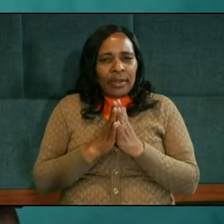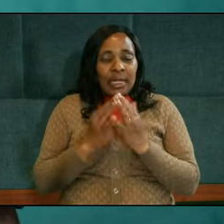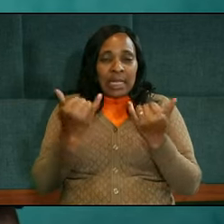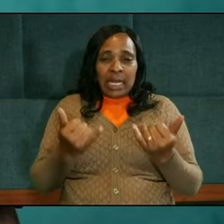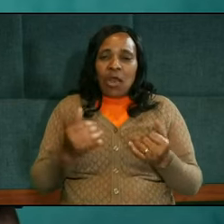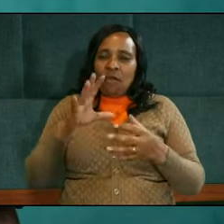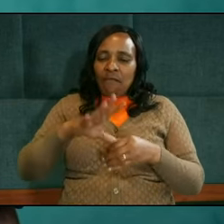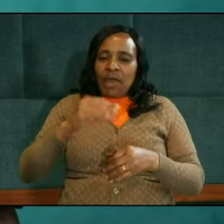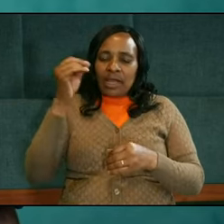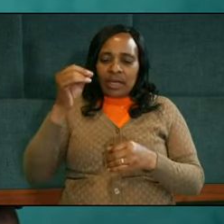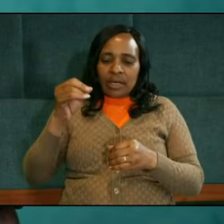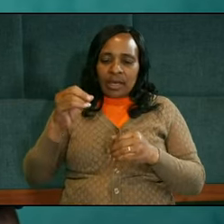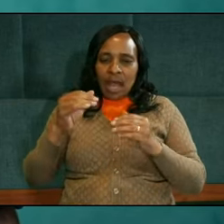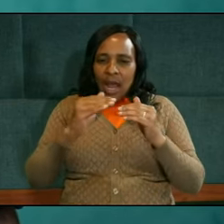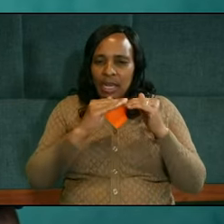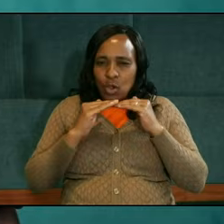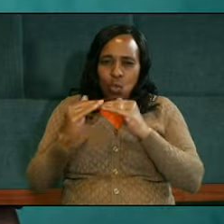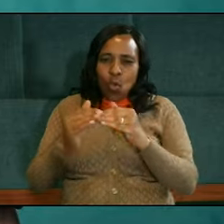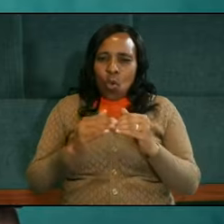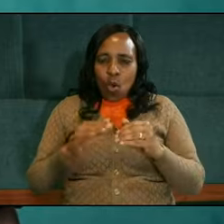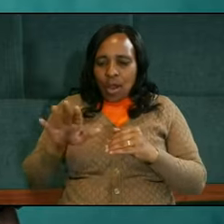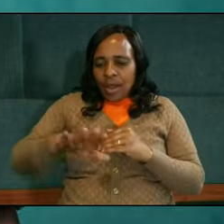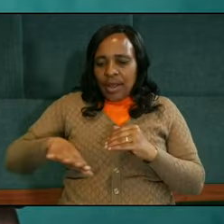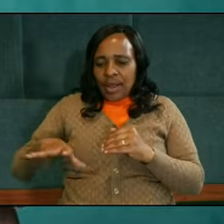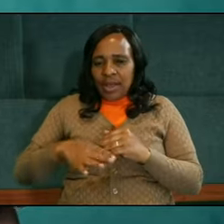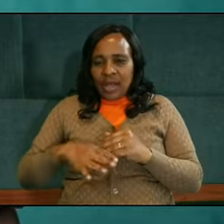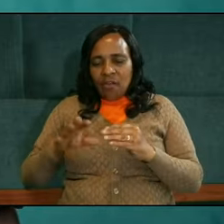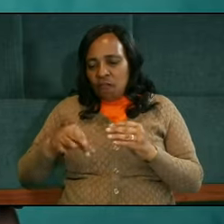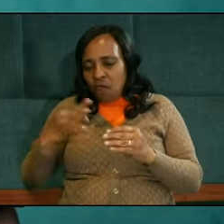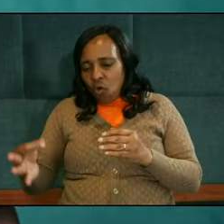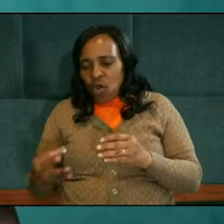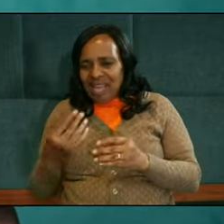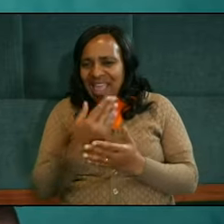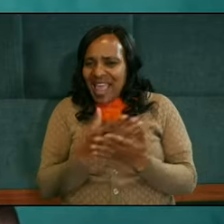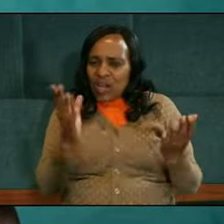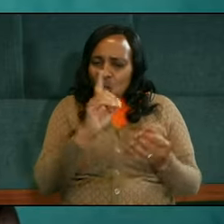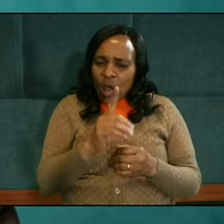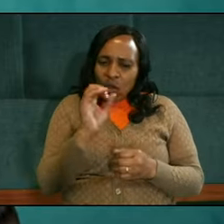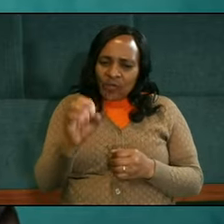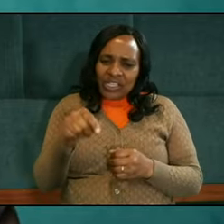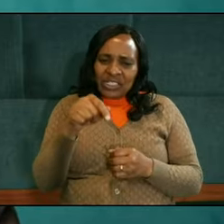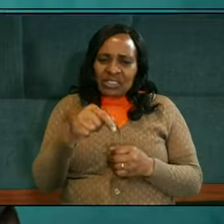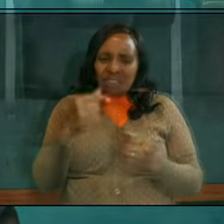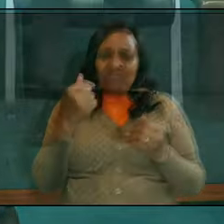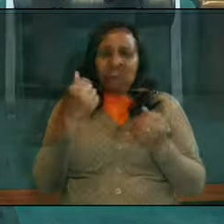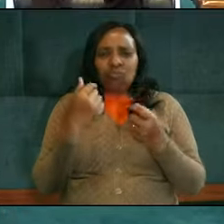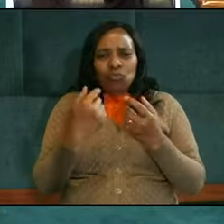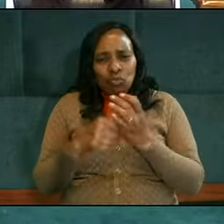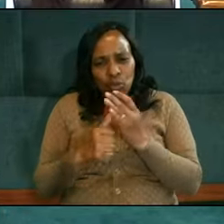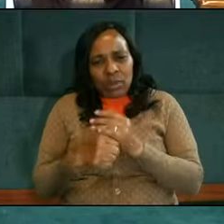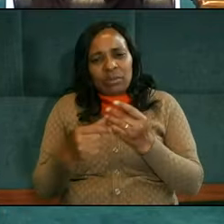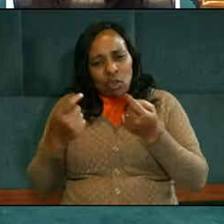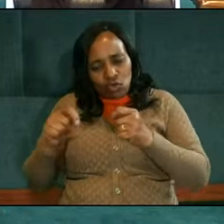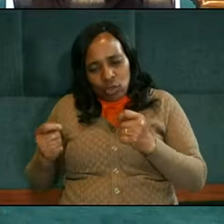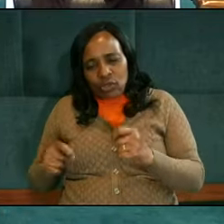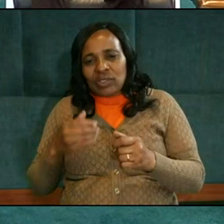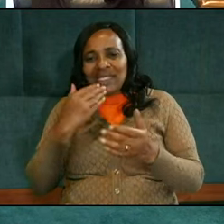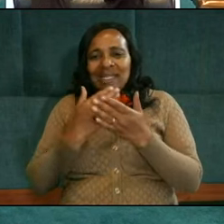find a middle ground here so as not to fall into one of those ditches. Mm-hmm. Yeah. Okay. Thank you very